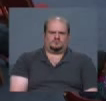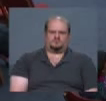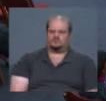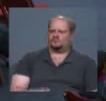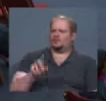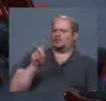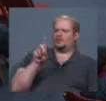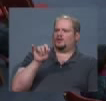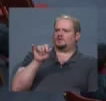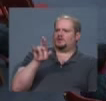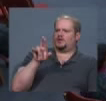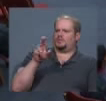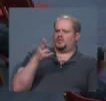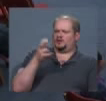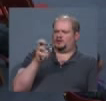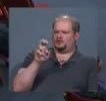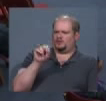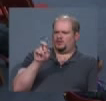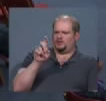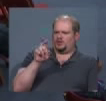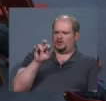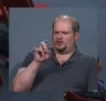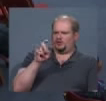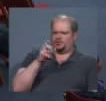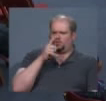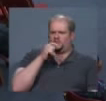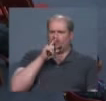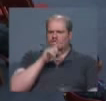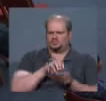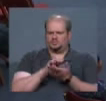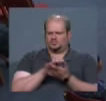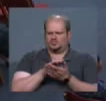Director Hendricks, who's noted as being copied on